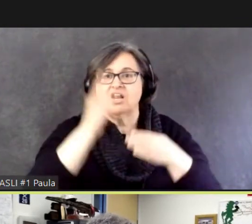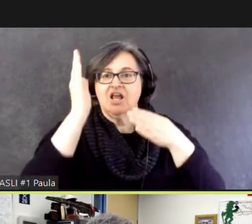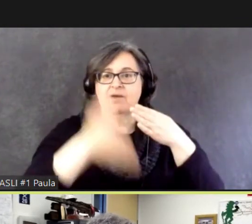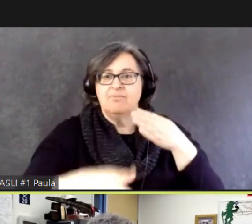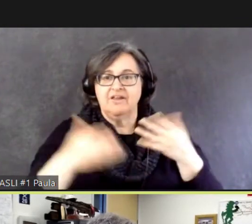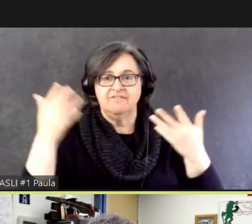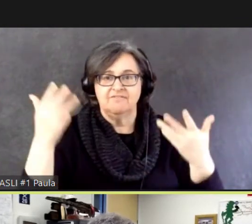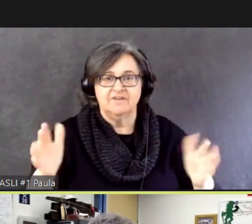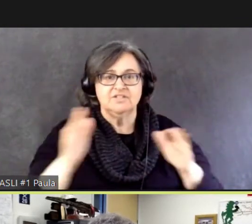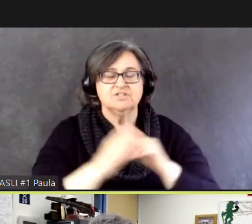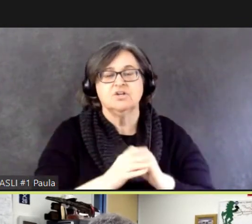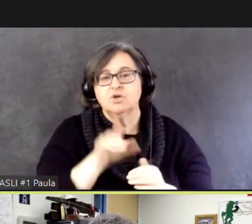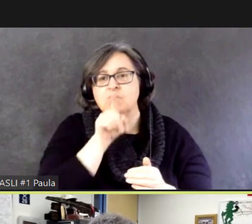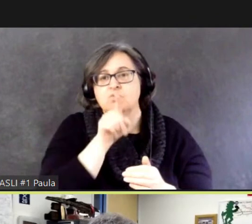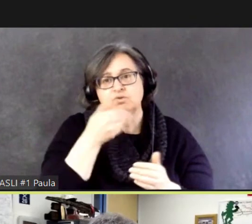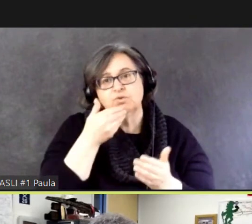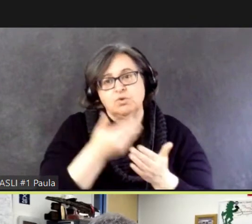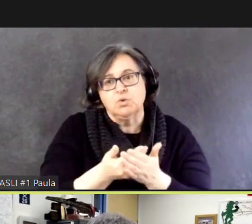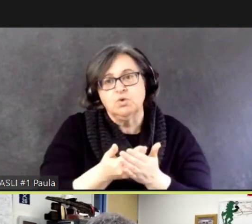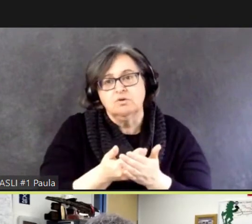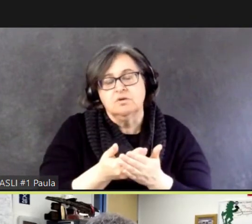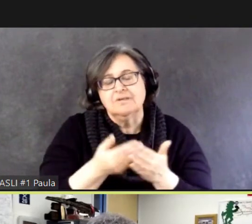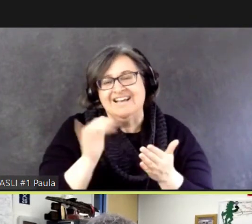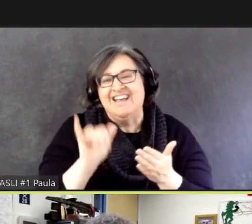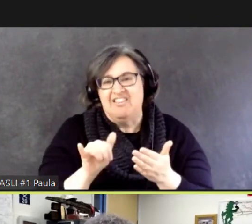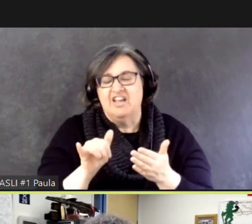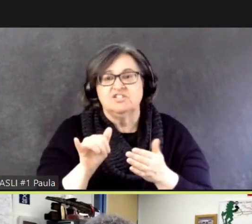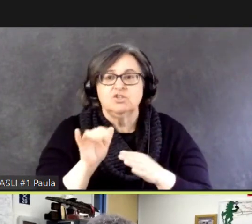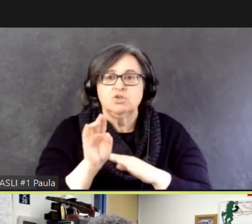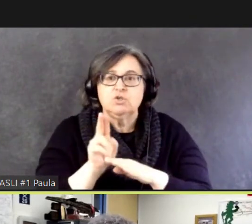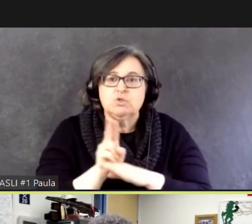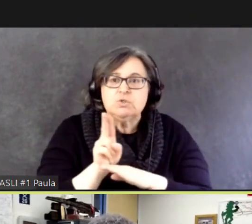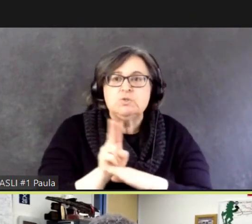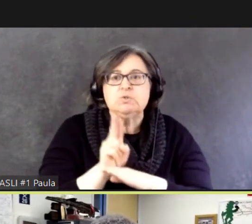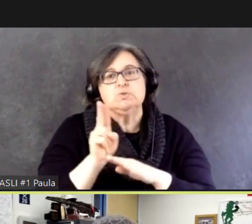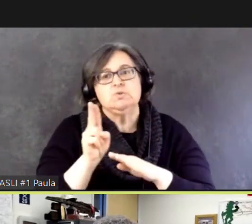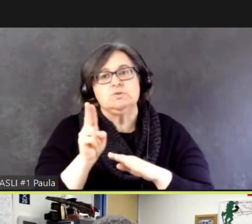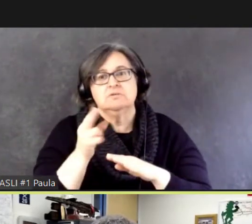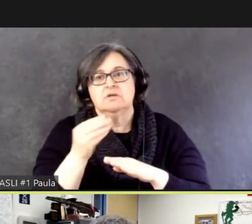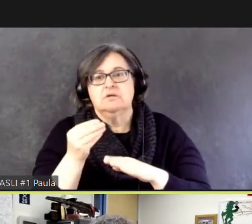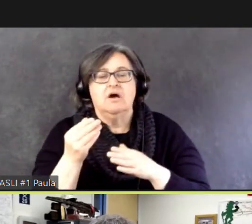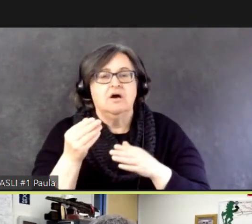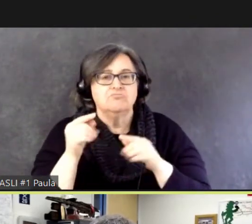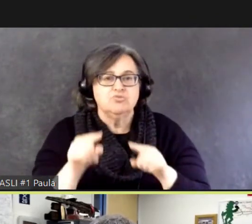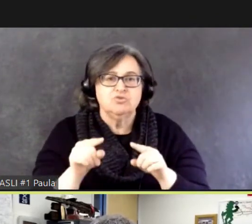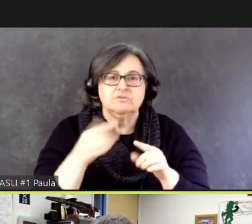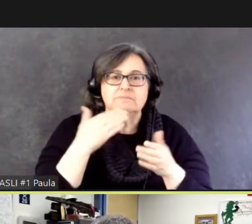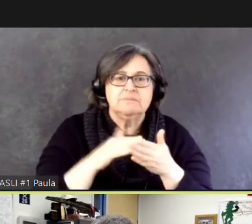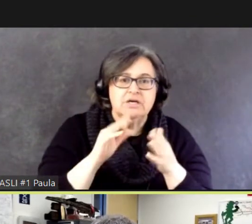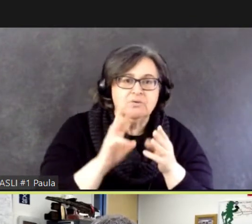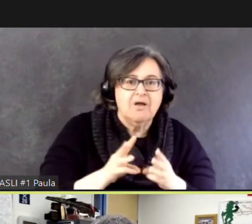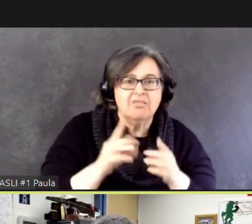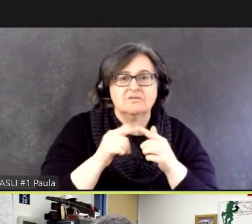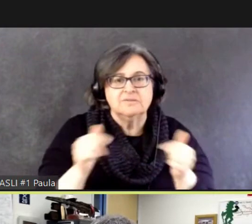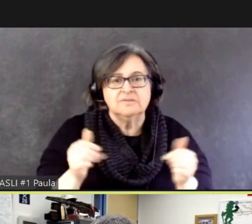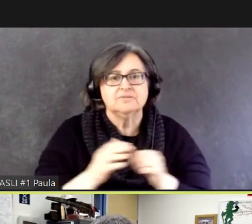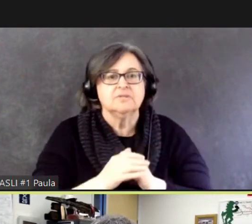in our track infrastructure in the subways, which sees a lot of use and abuse kind of with the weather and watering. Next slide.